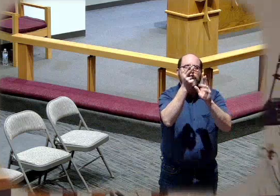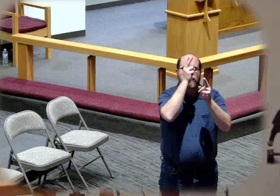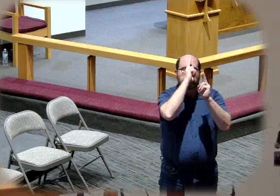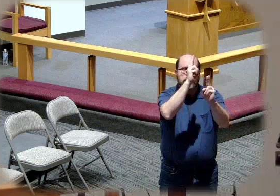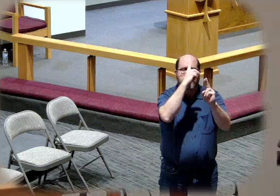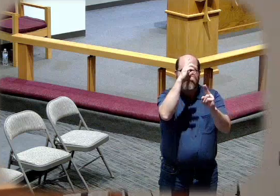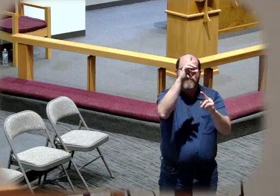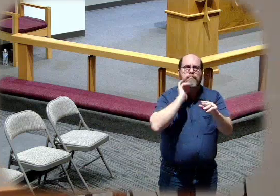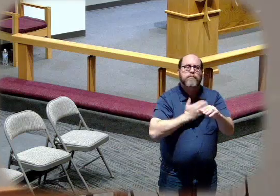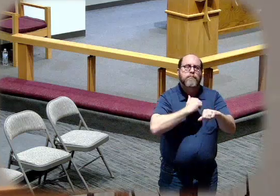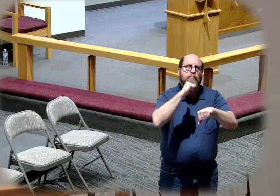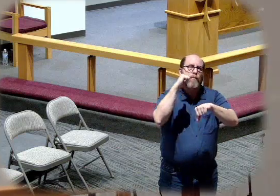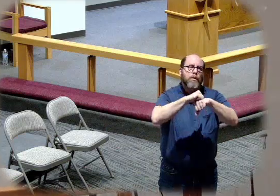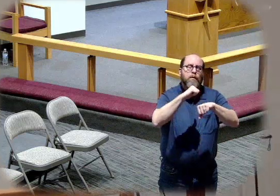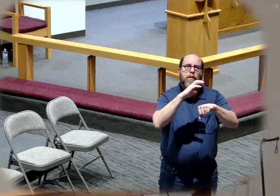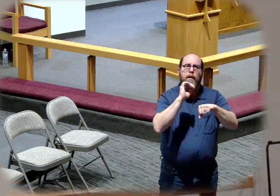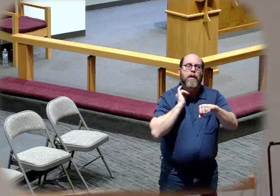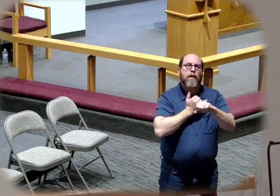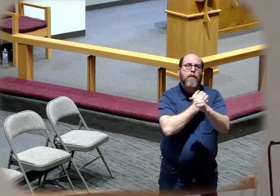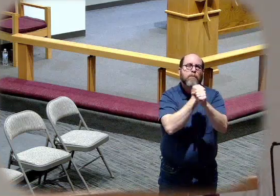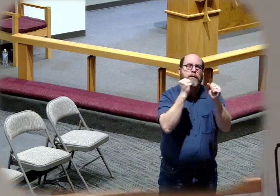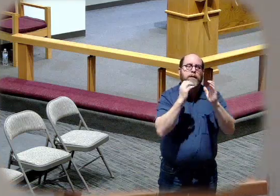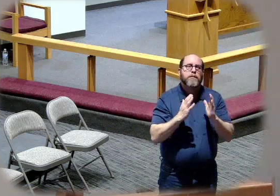redeemer. Amen.